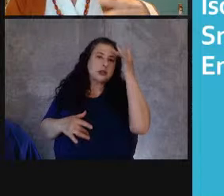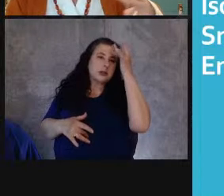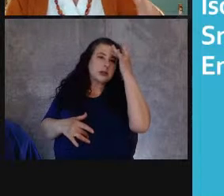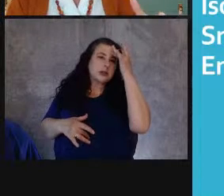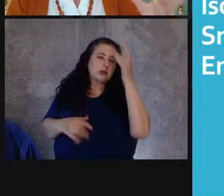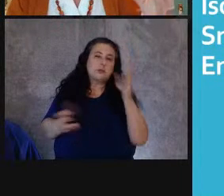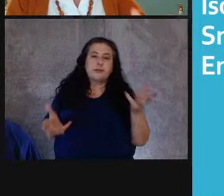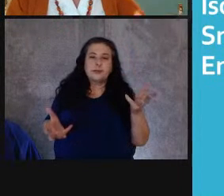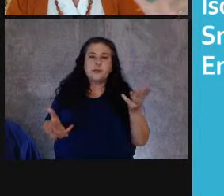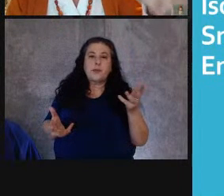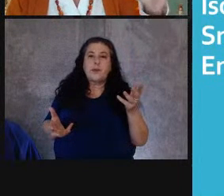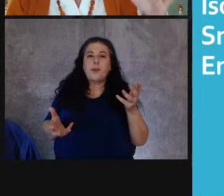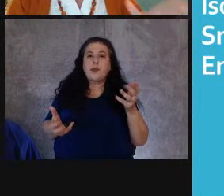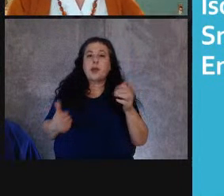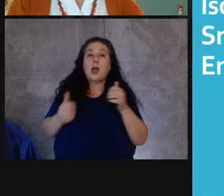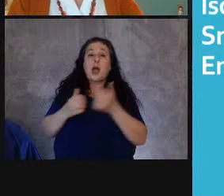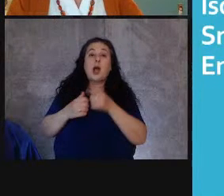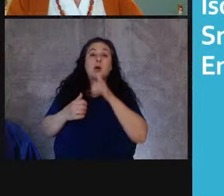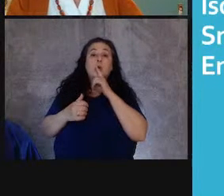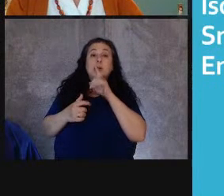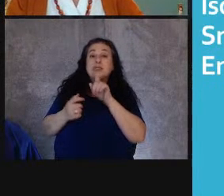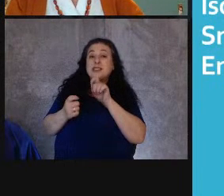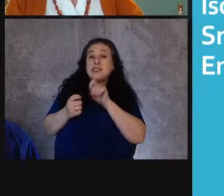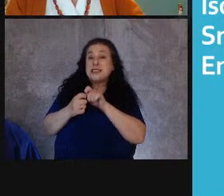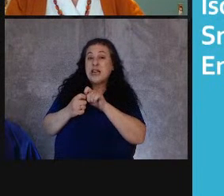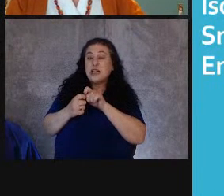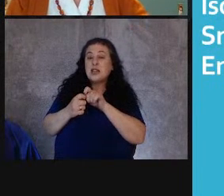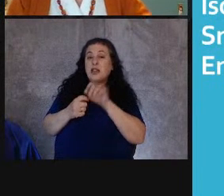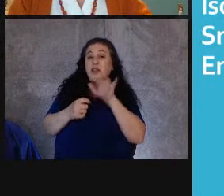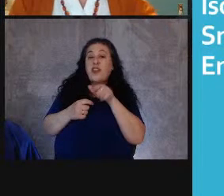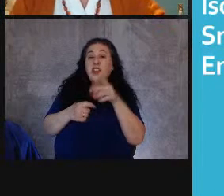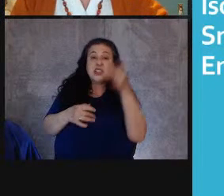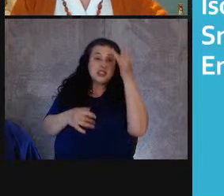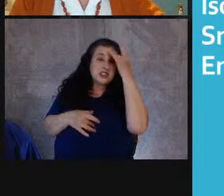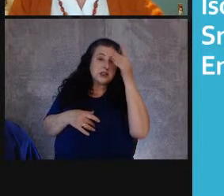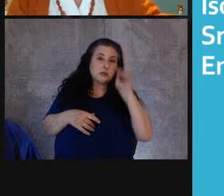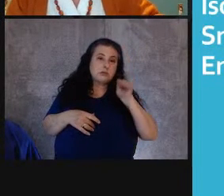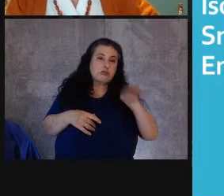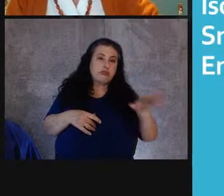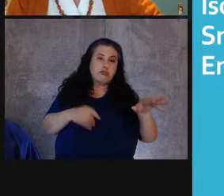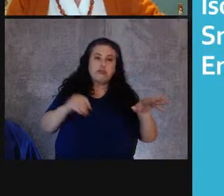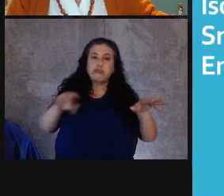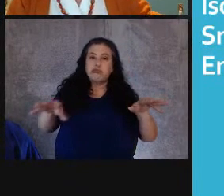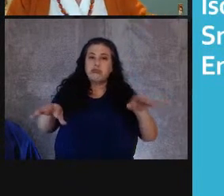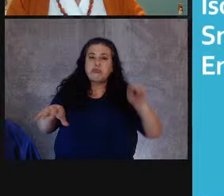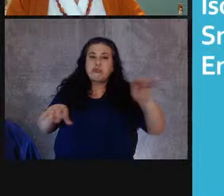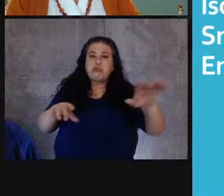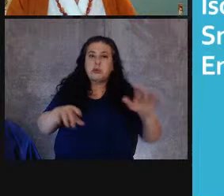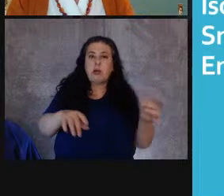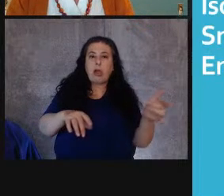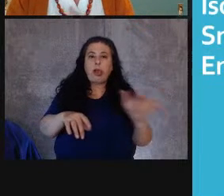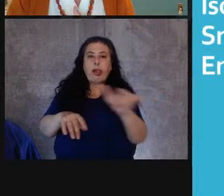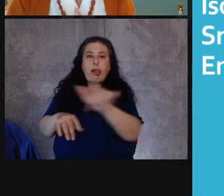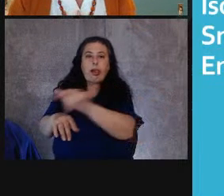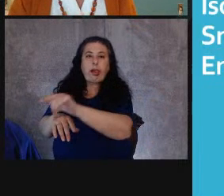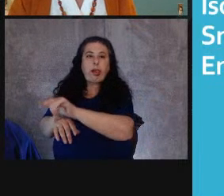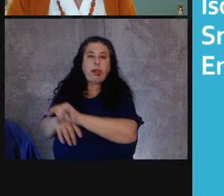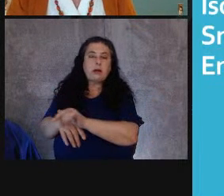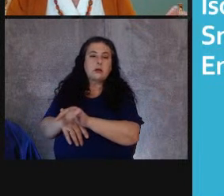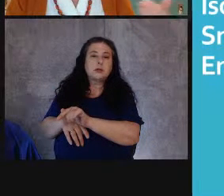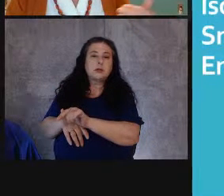contagion. How was it exactly that these diseases could spread from one person to another? There